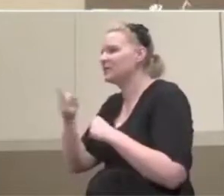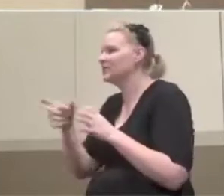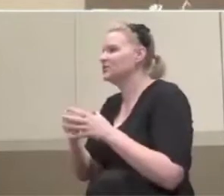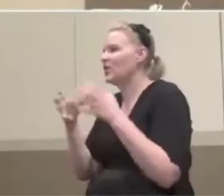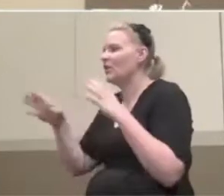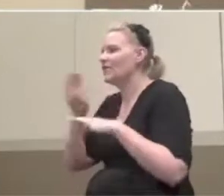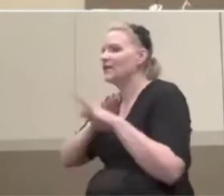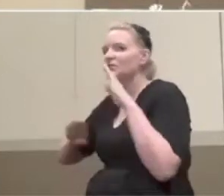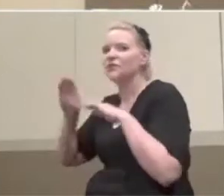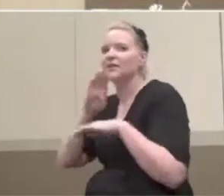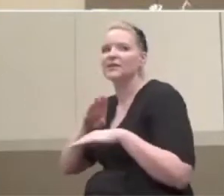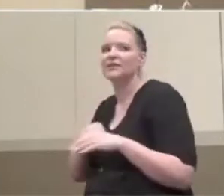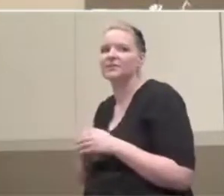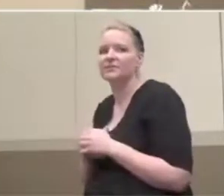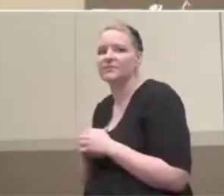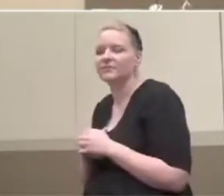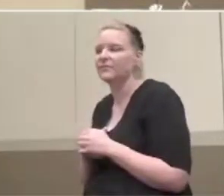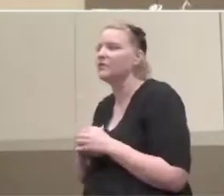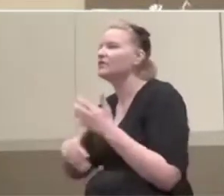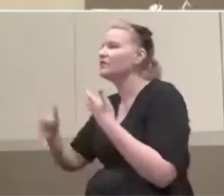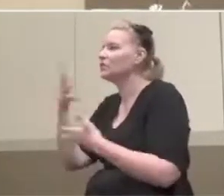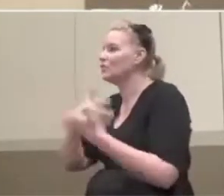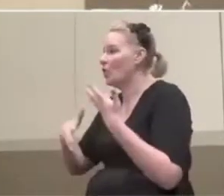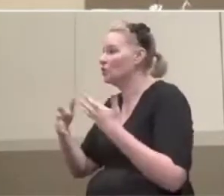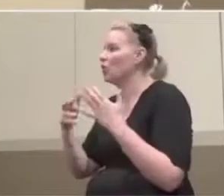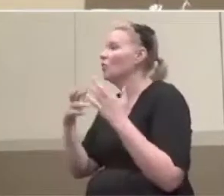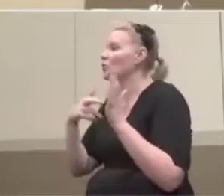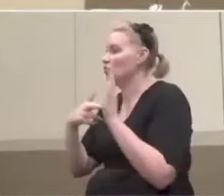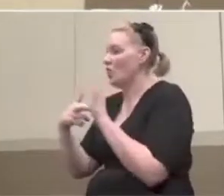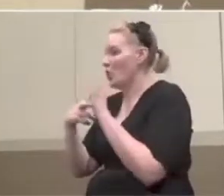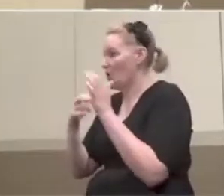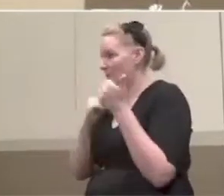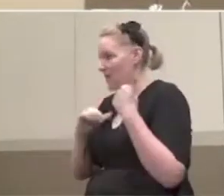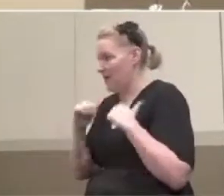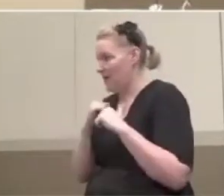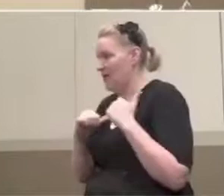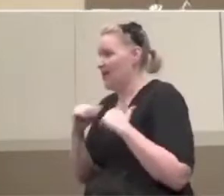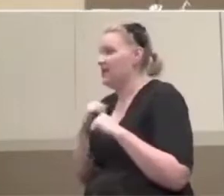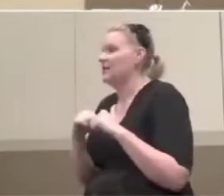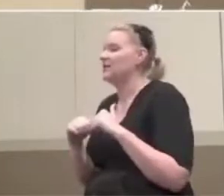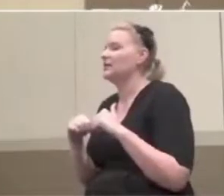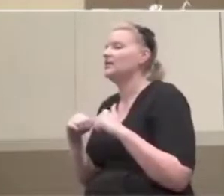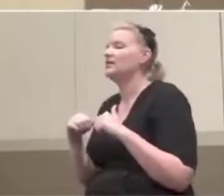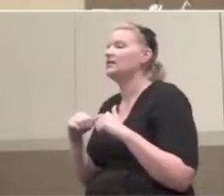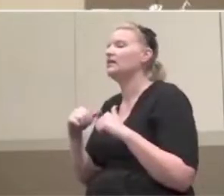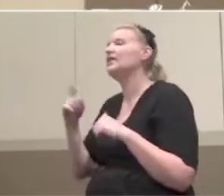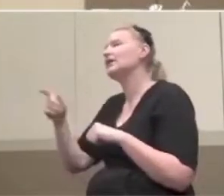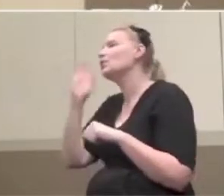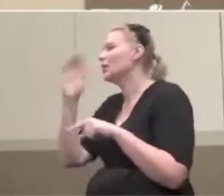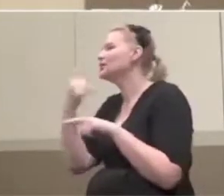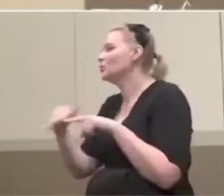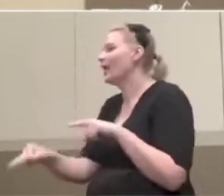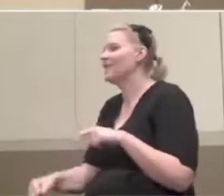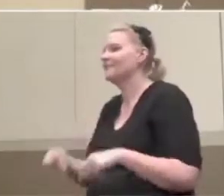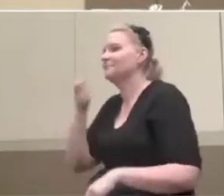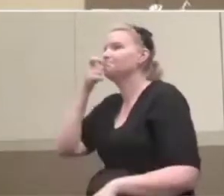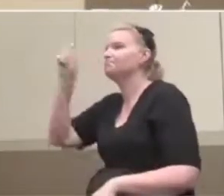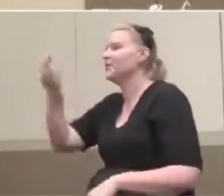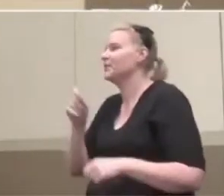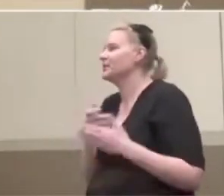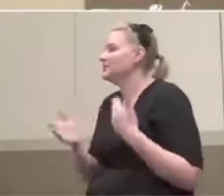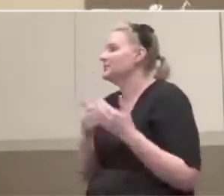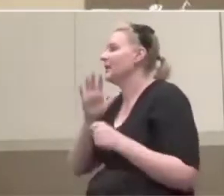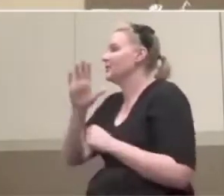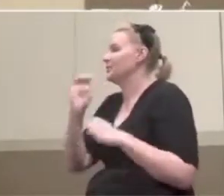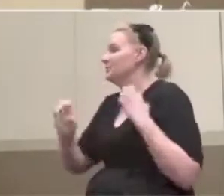doesn't get. For social, we're doing role play. One of the things we need is he's going to swear. No matter what emotion he has